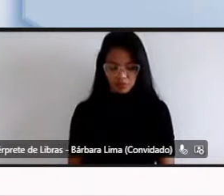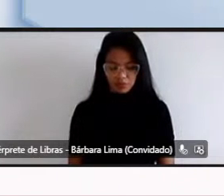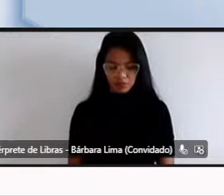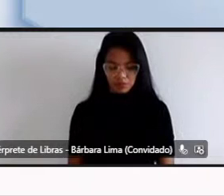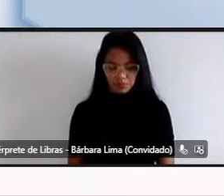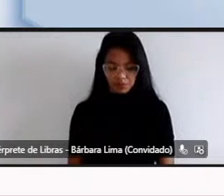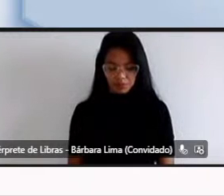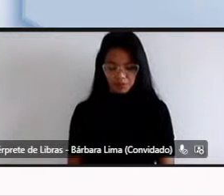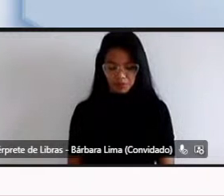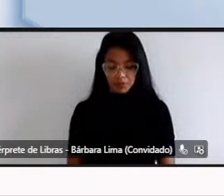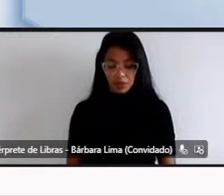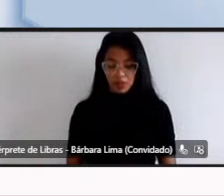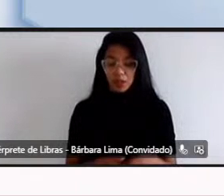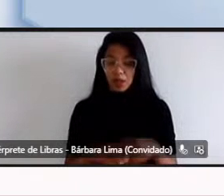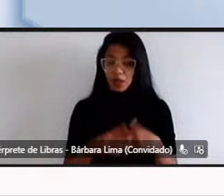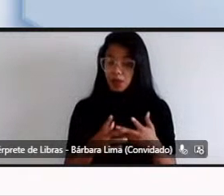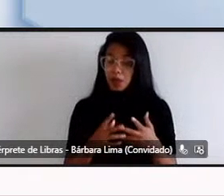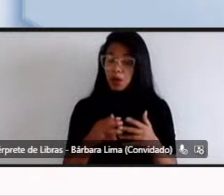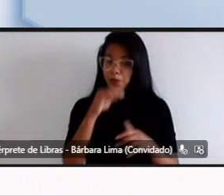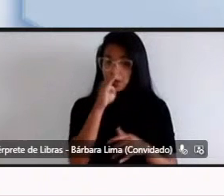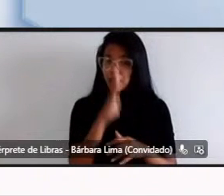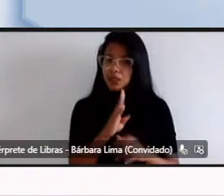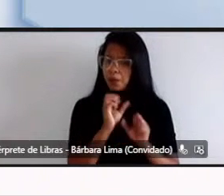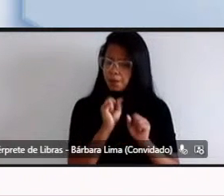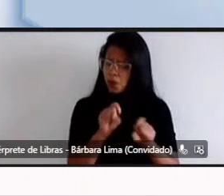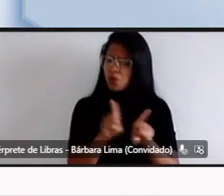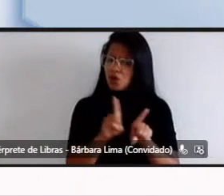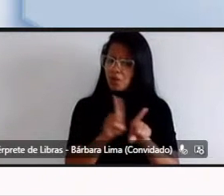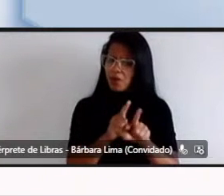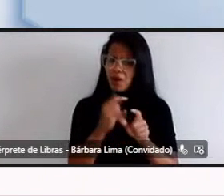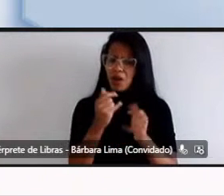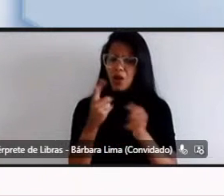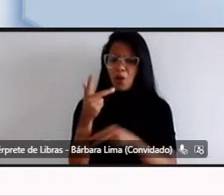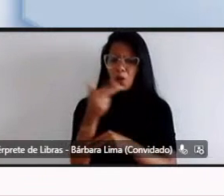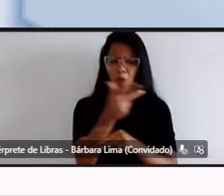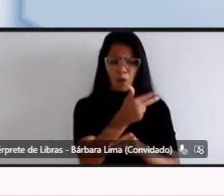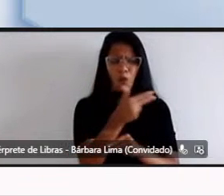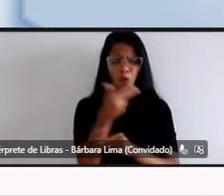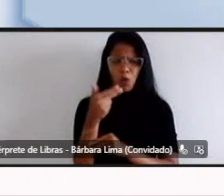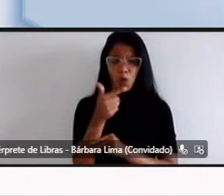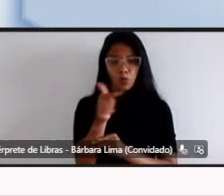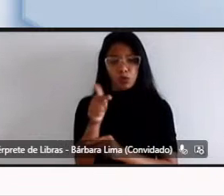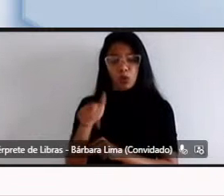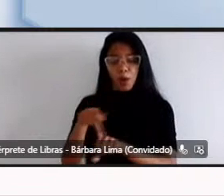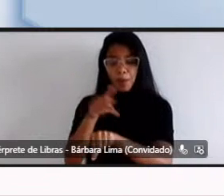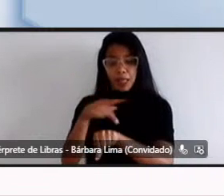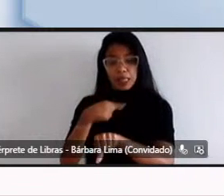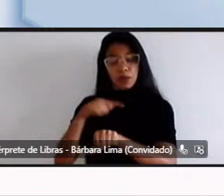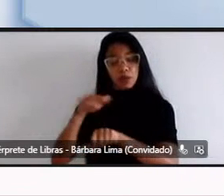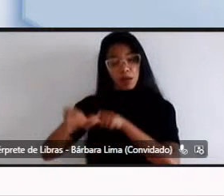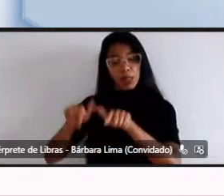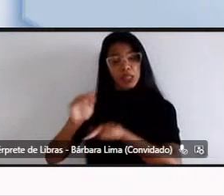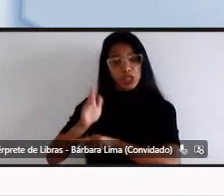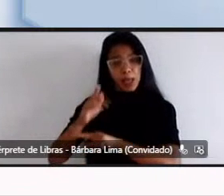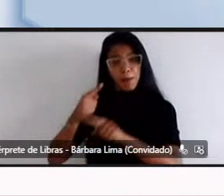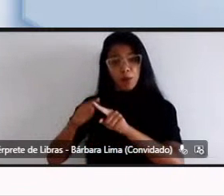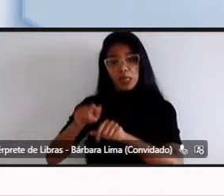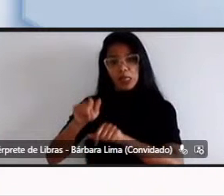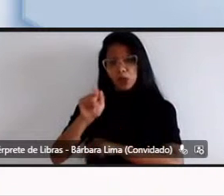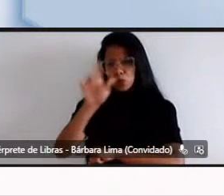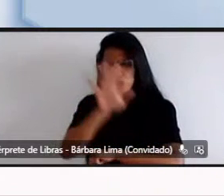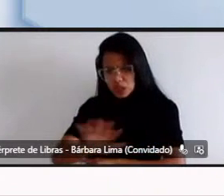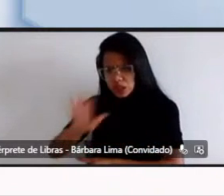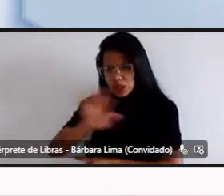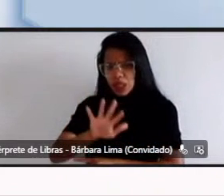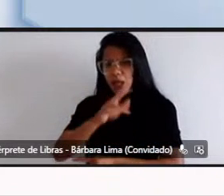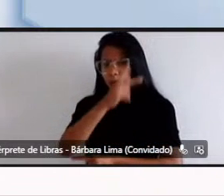que no Brasil seja igual a muitos outros países nos quais eu trabalhei, em que, em geral, o criminoso,